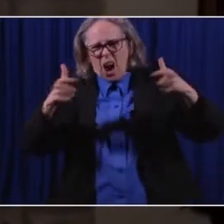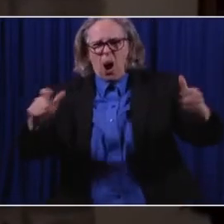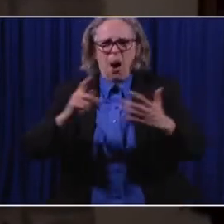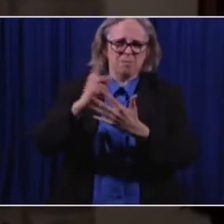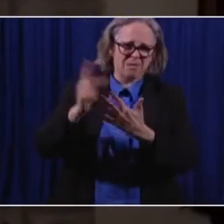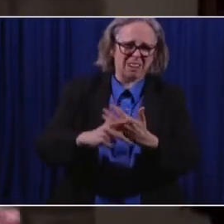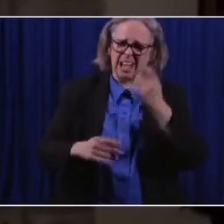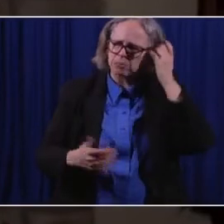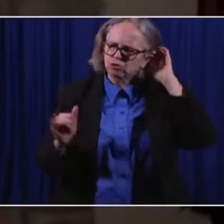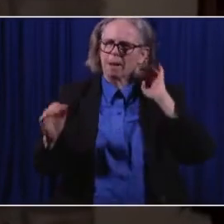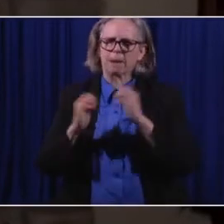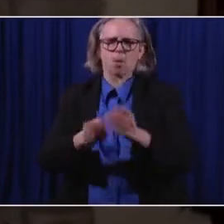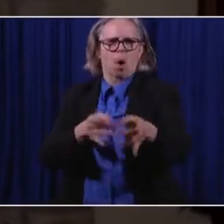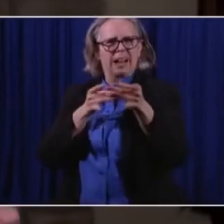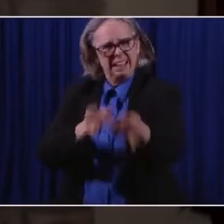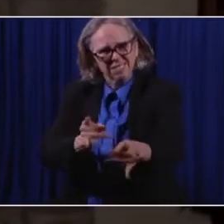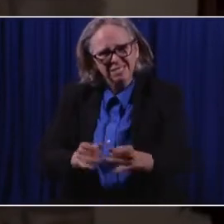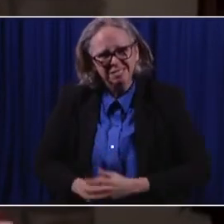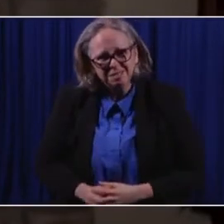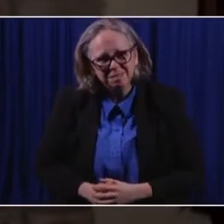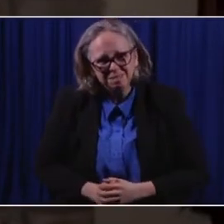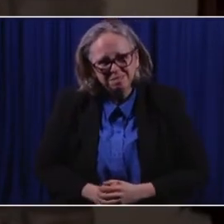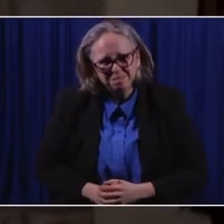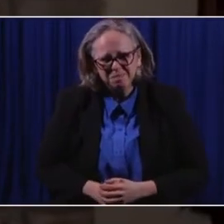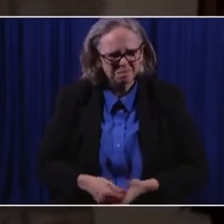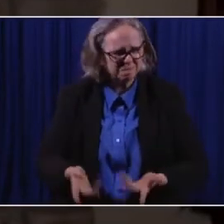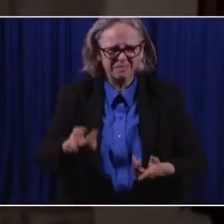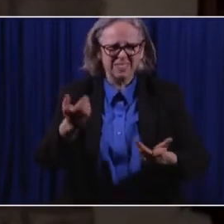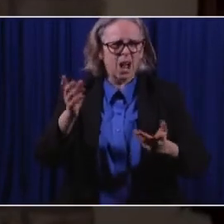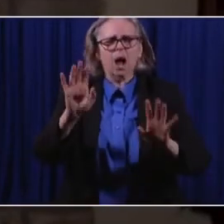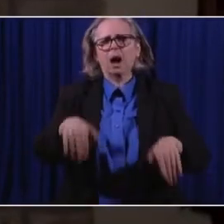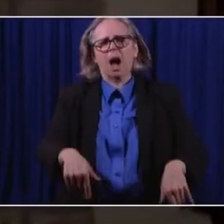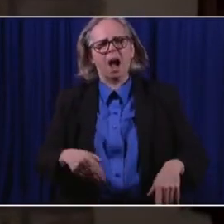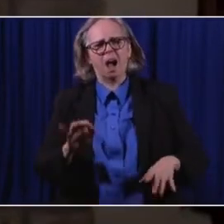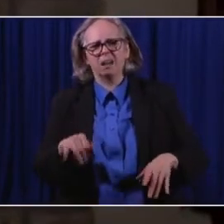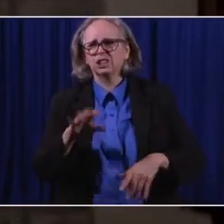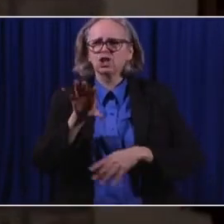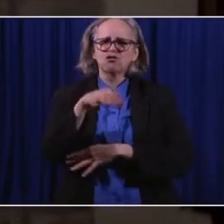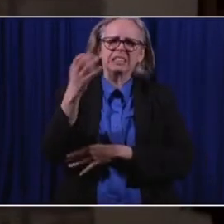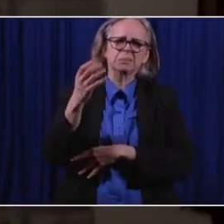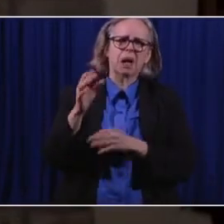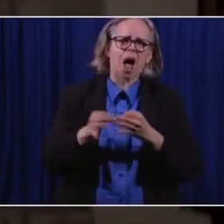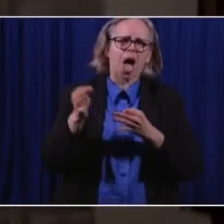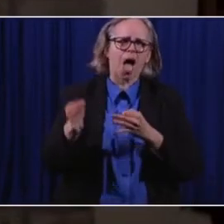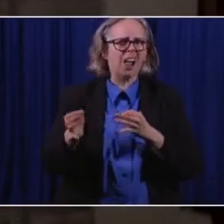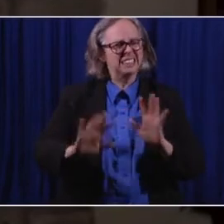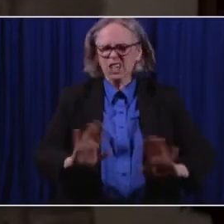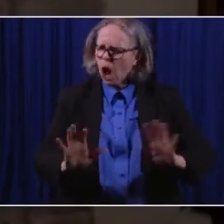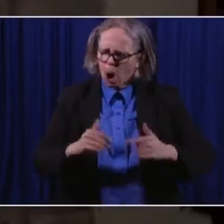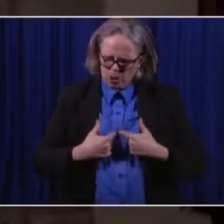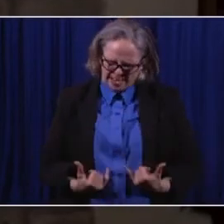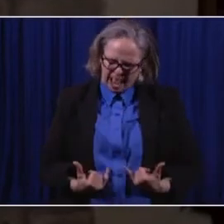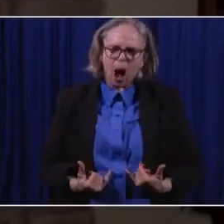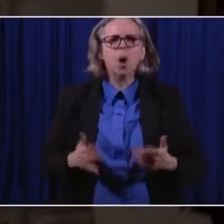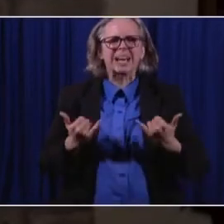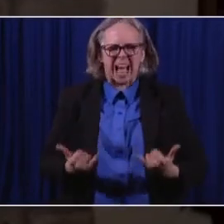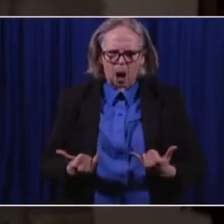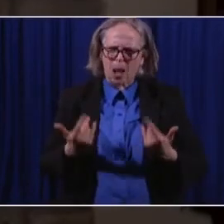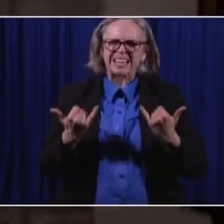faster. We can't, you know, we can't let a holiday get in the way of what we're doing. We've just got to move forward. And